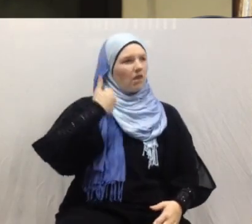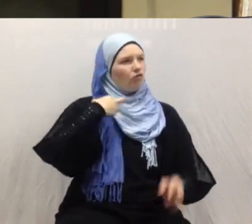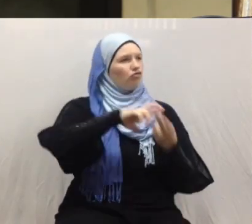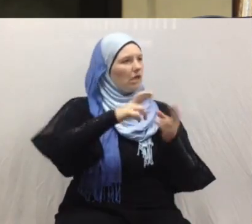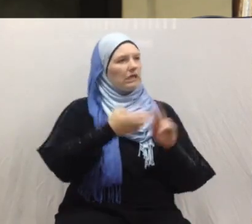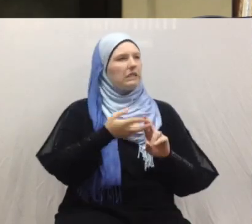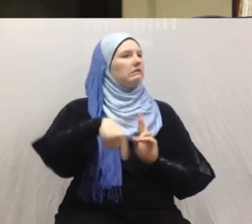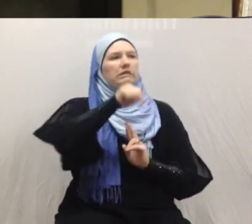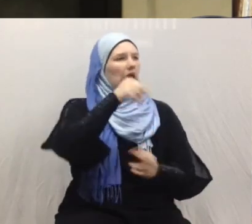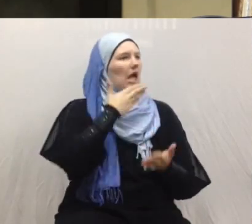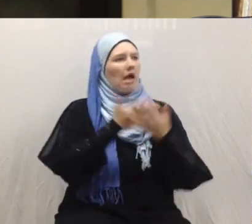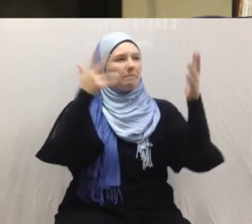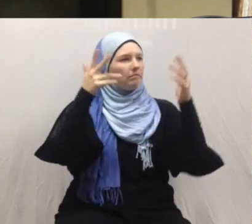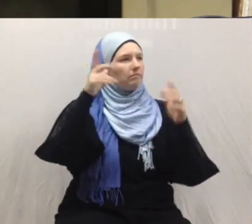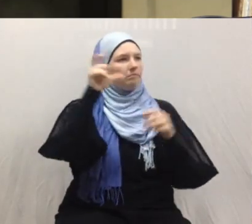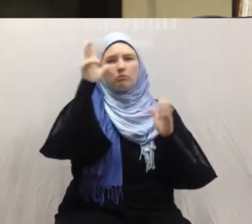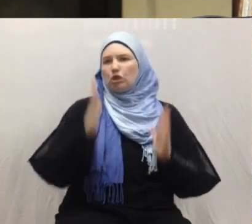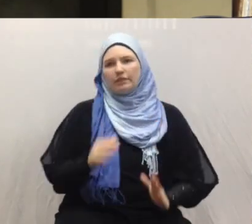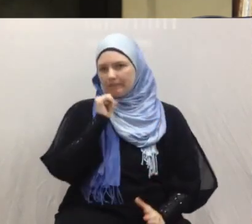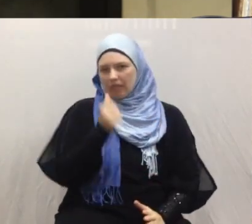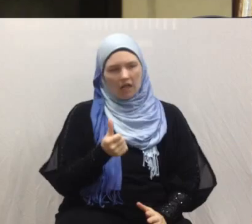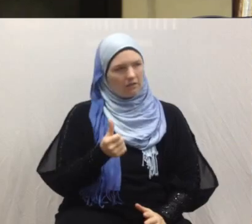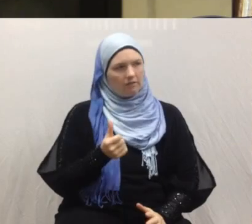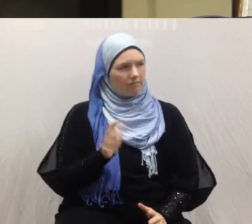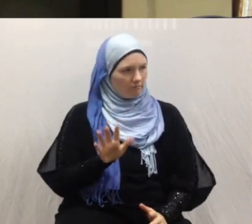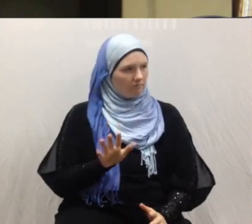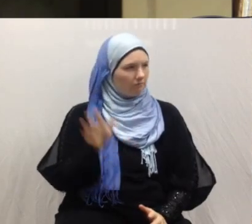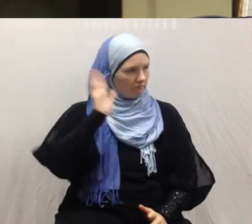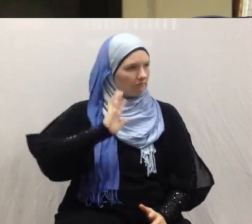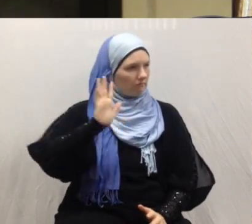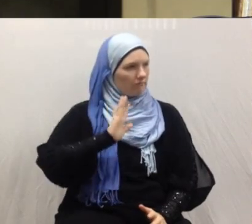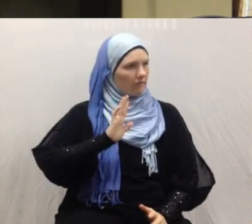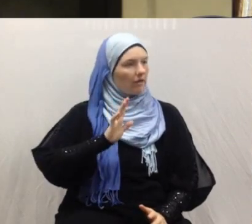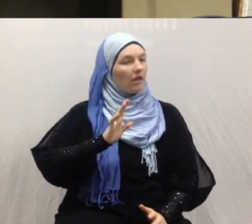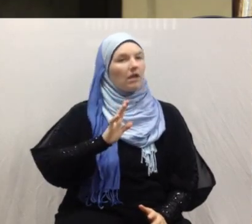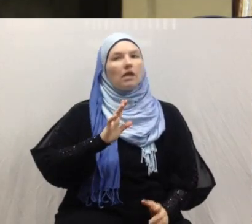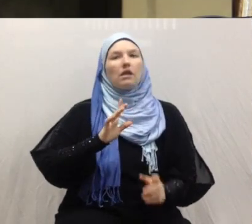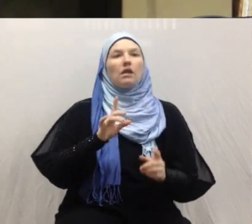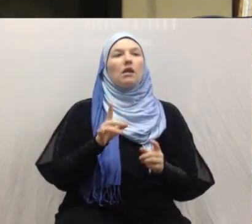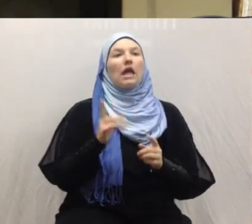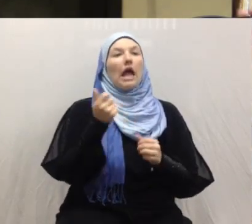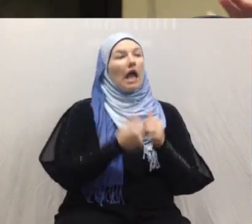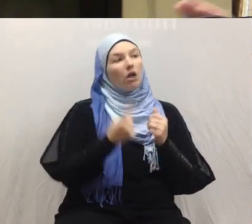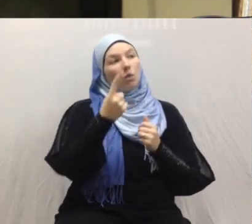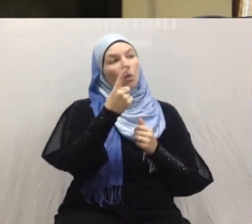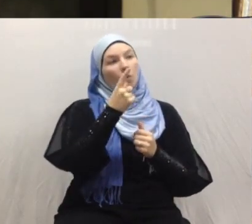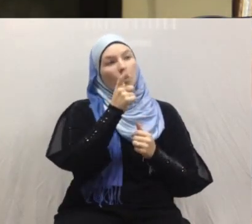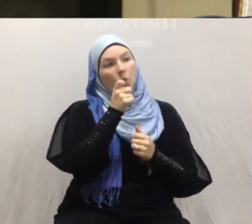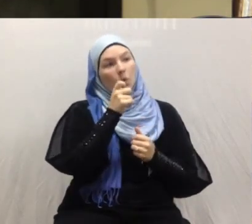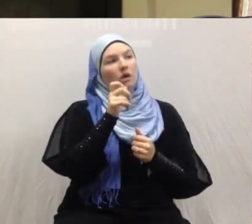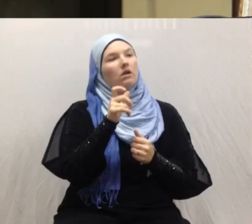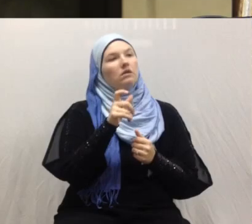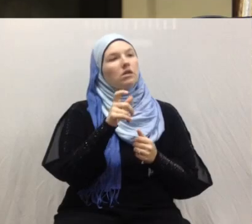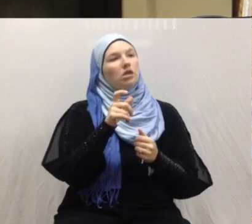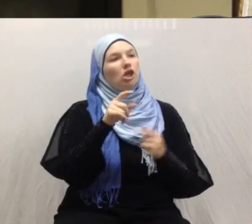Muslims. So this item, this article, precludes protection for anyone of the relatives